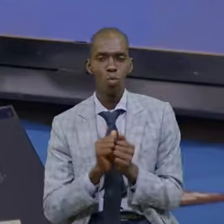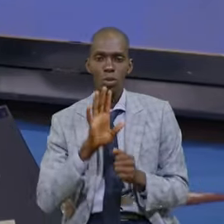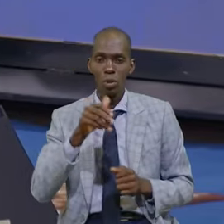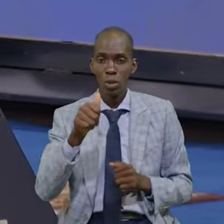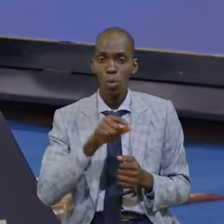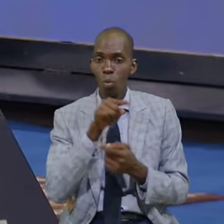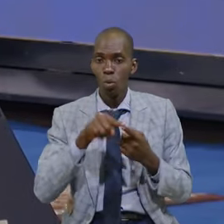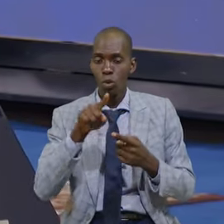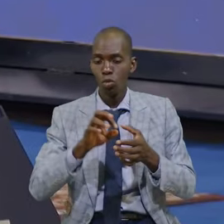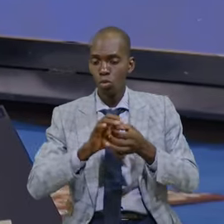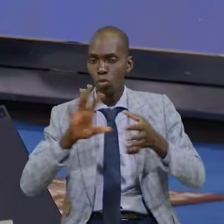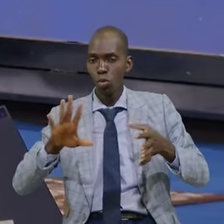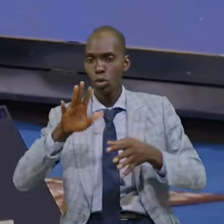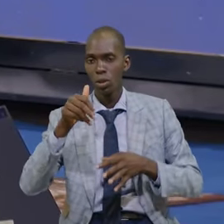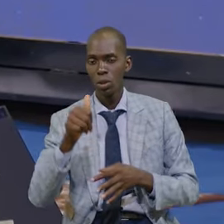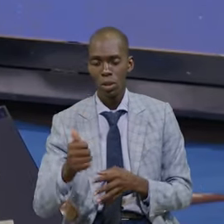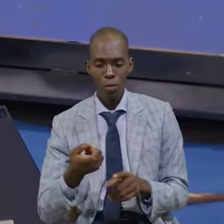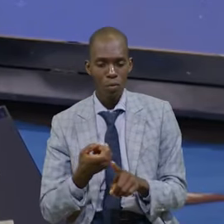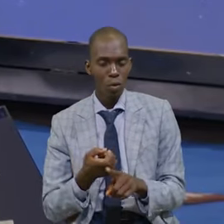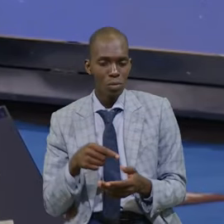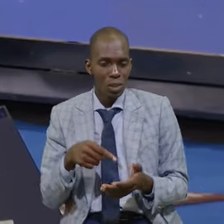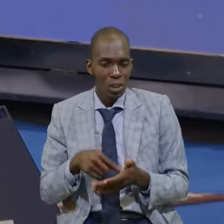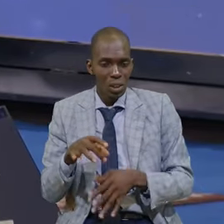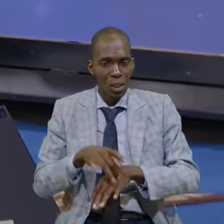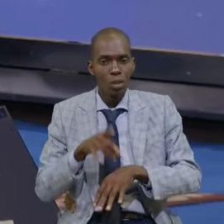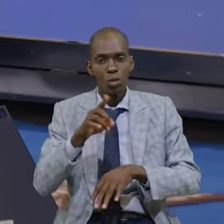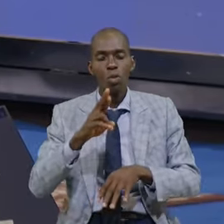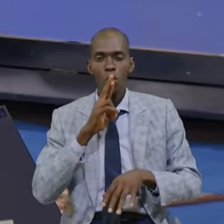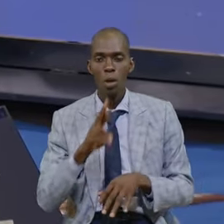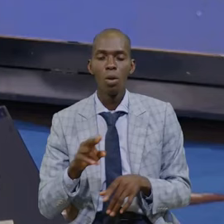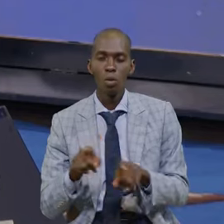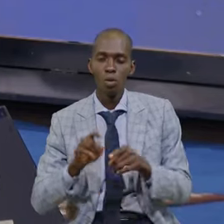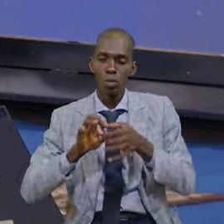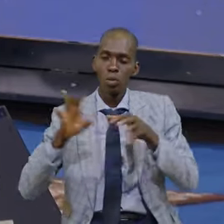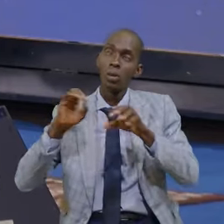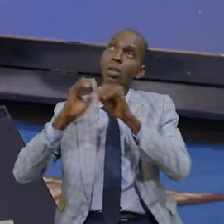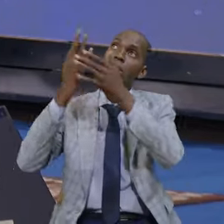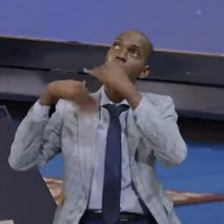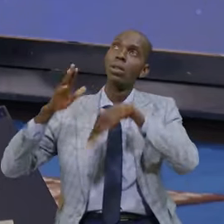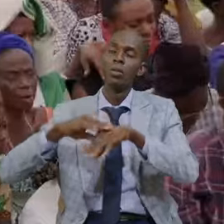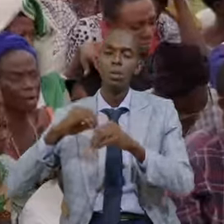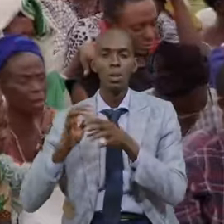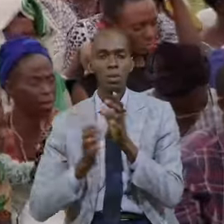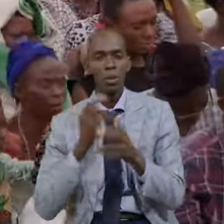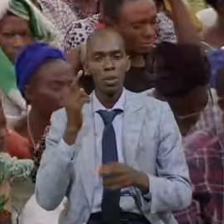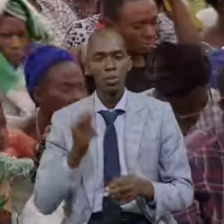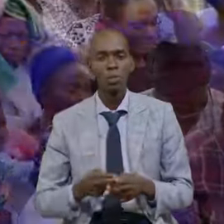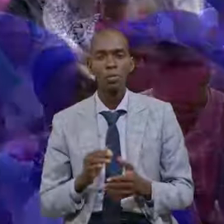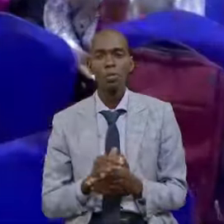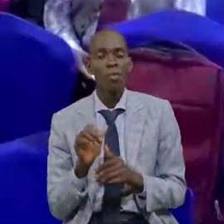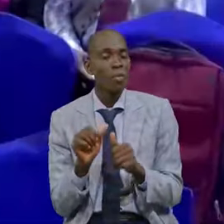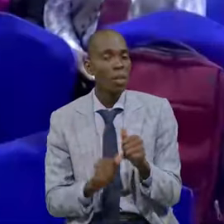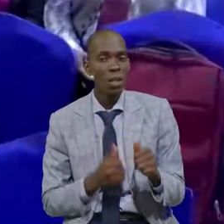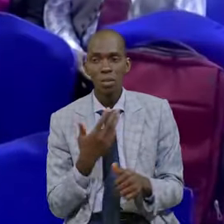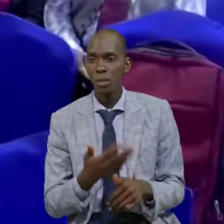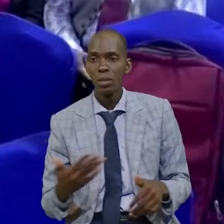yourself here on earth, it is loosed in heaven in Jesus' name. Look at everything that has hindered